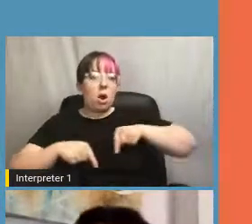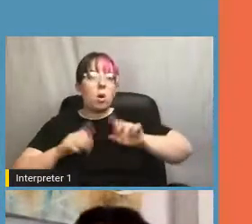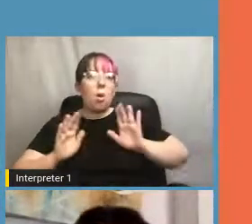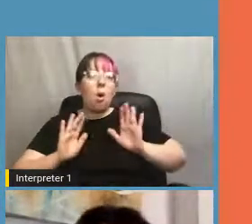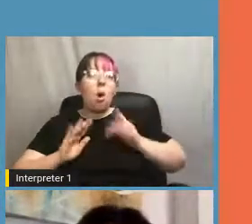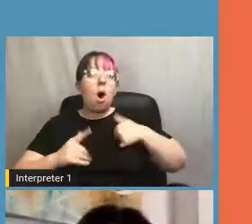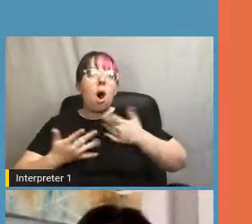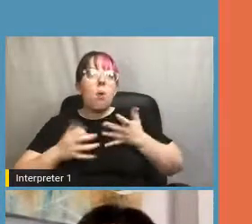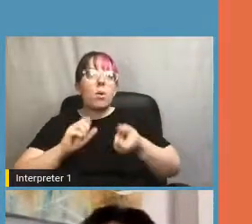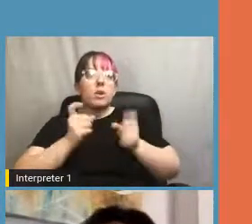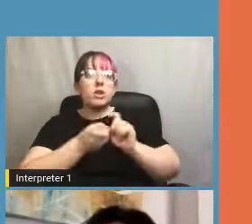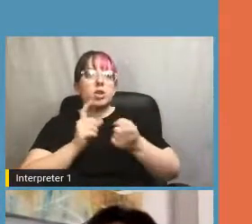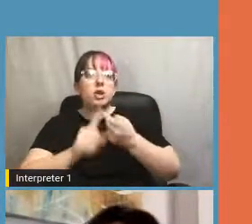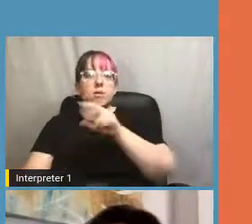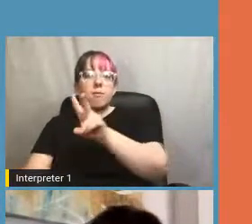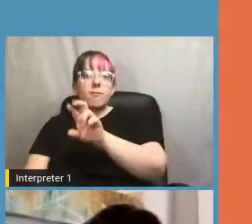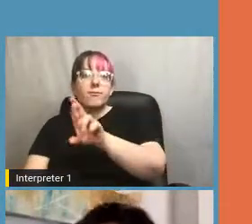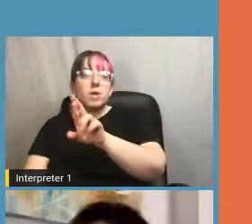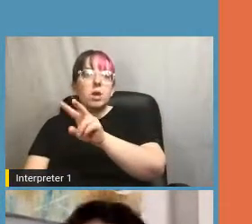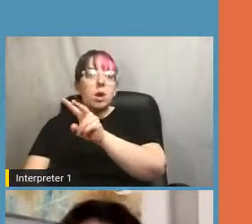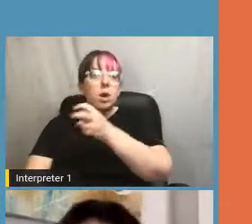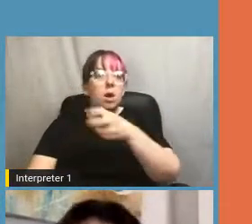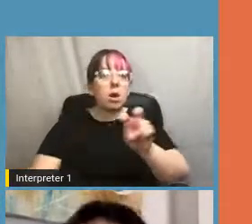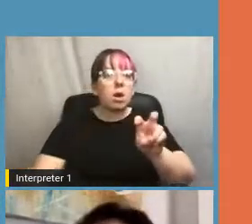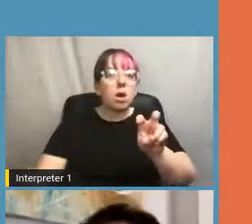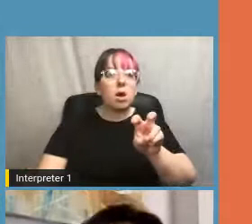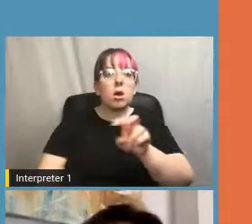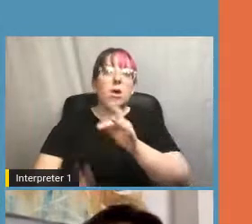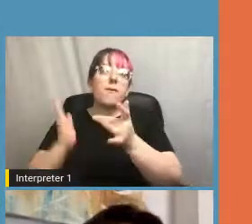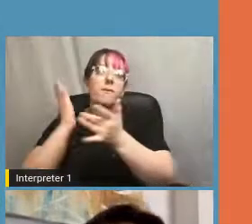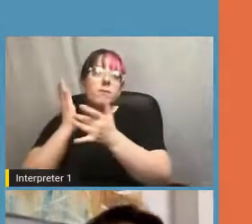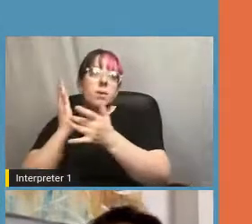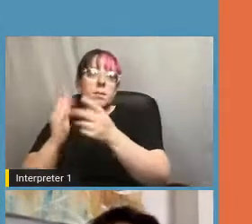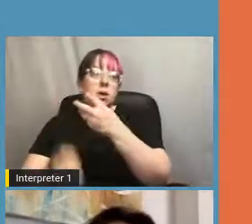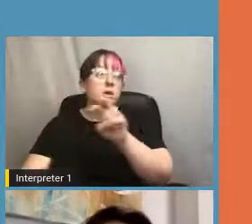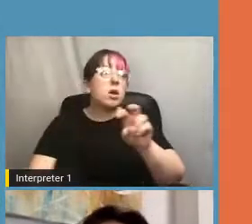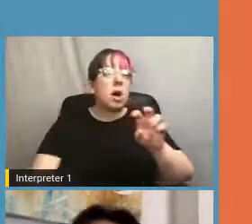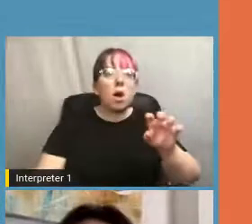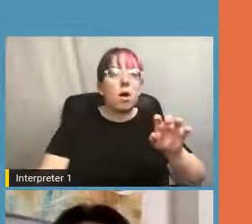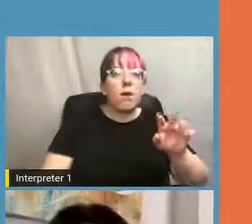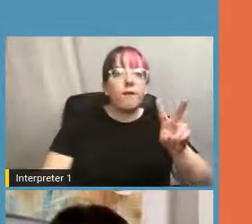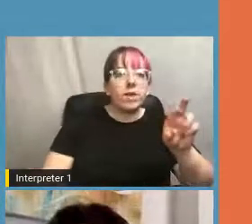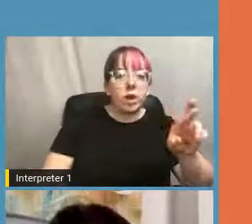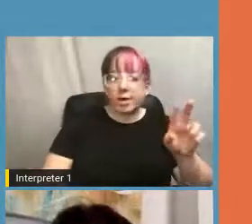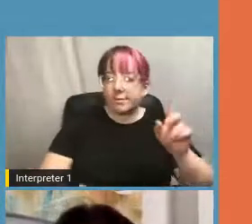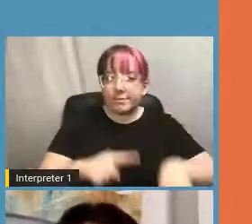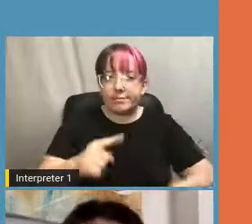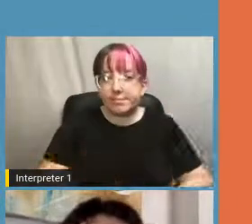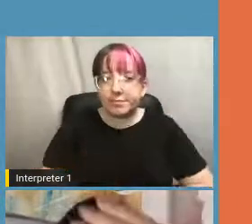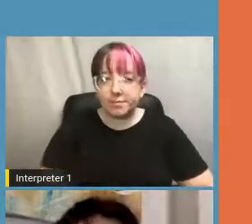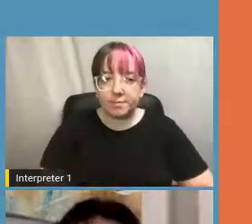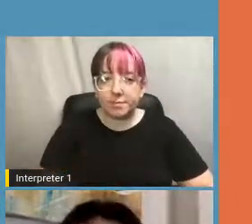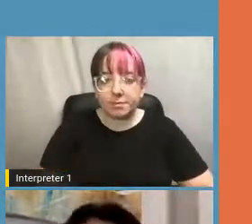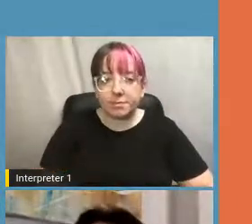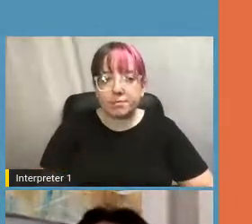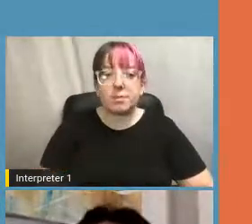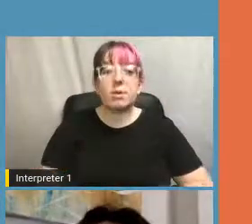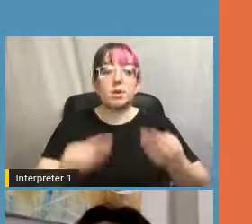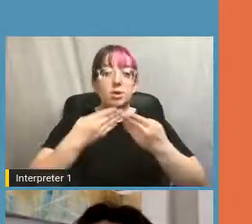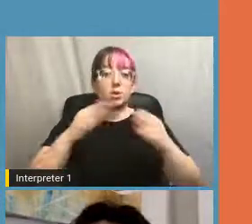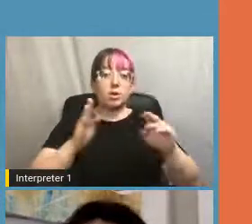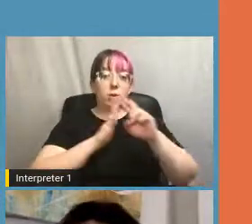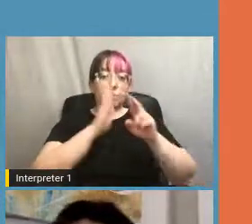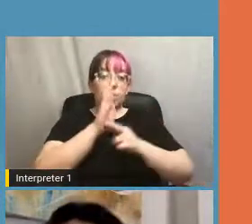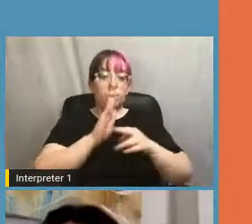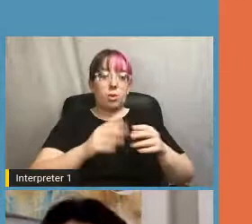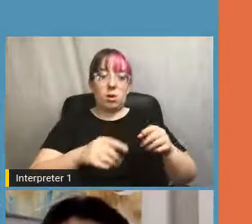a VR to from a web page to a VR. Okay. Generally, the rule is you can go back, but you